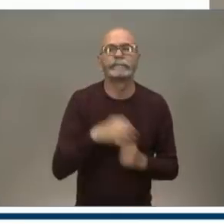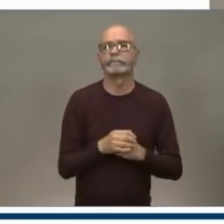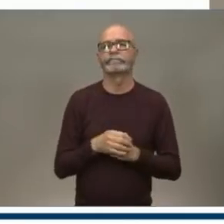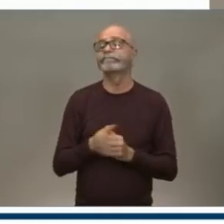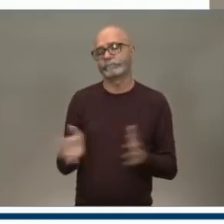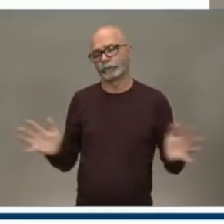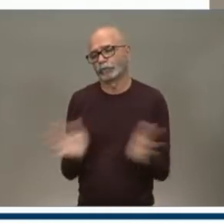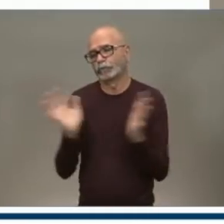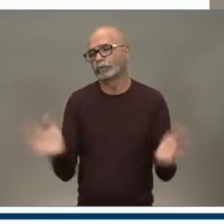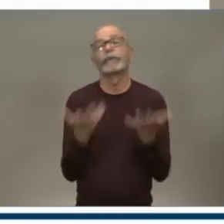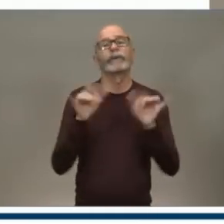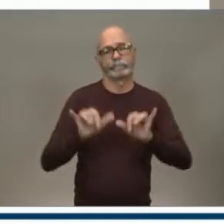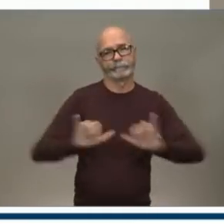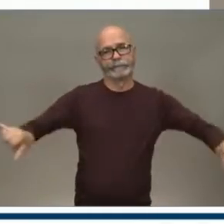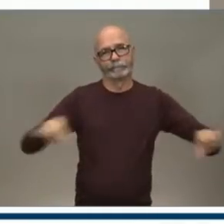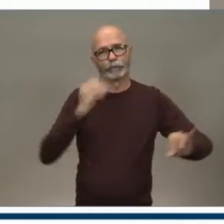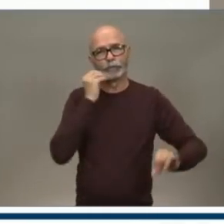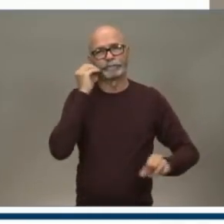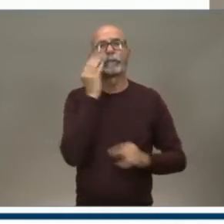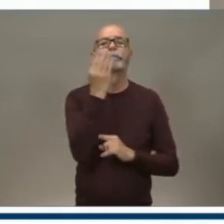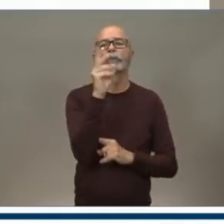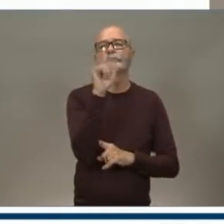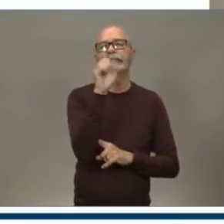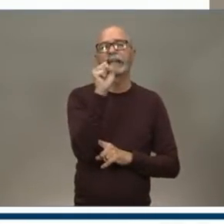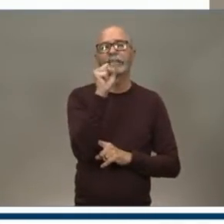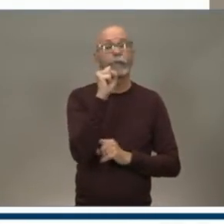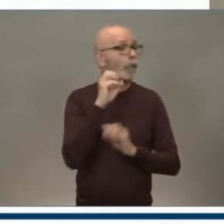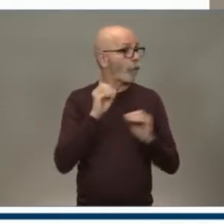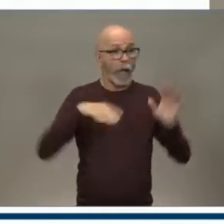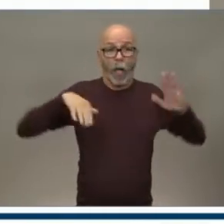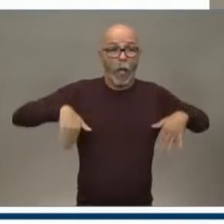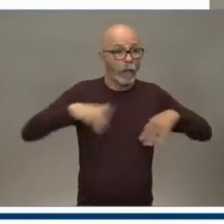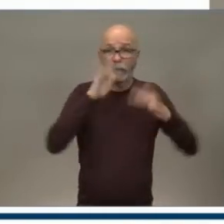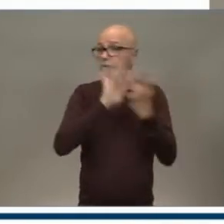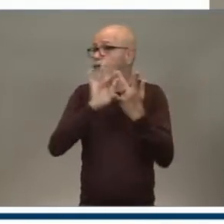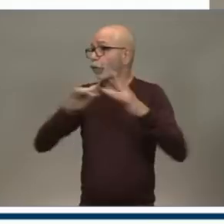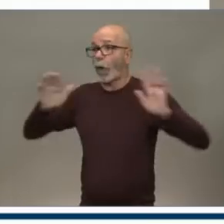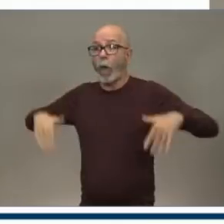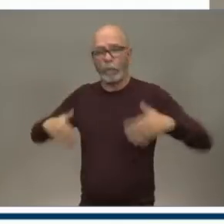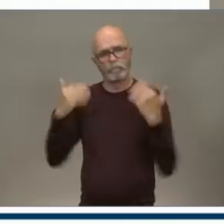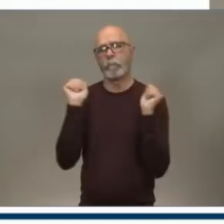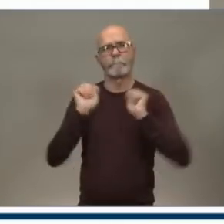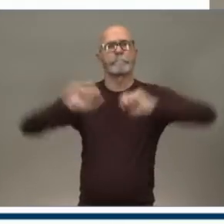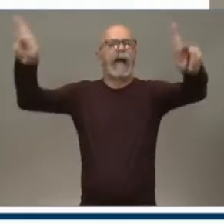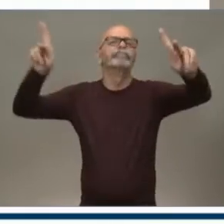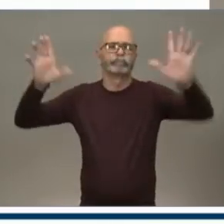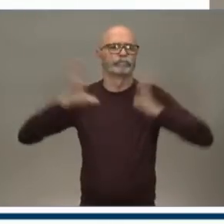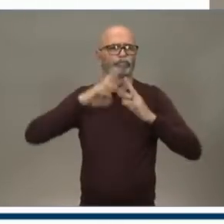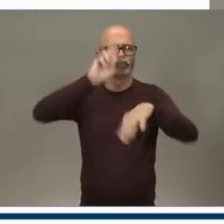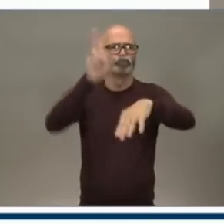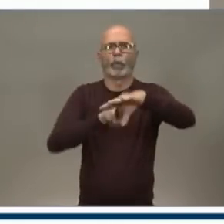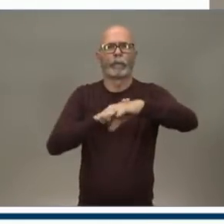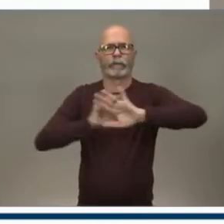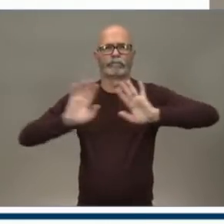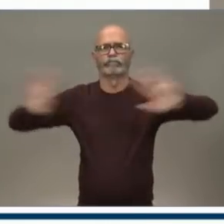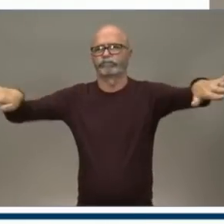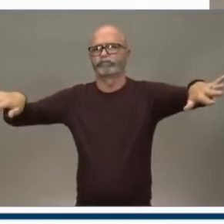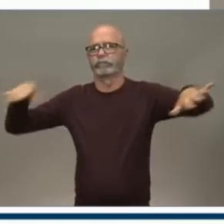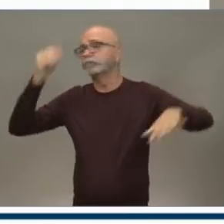we are continuing to support those individuals, those families, providing specific guidance for